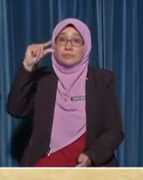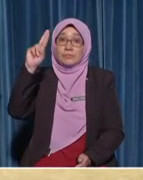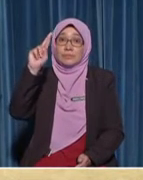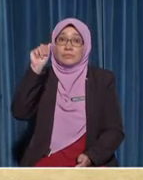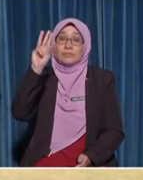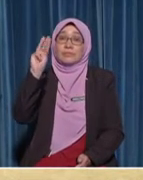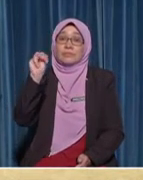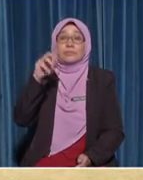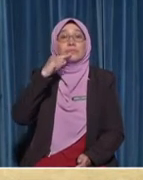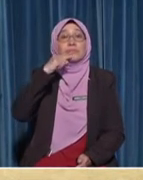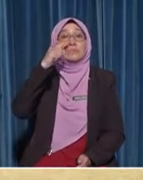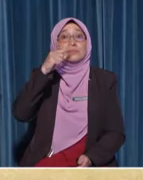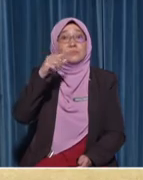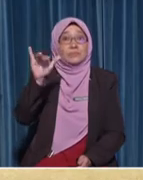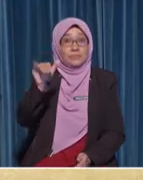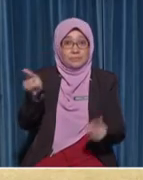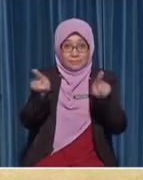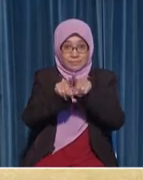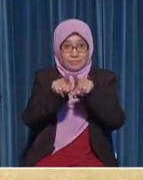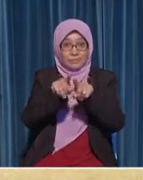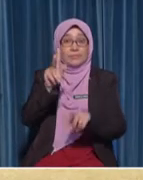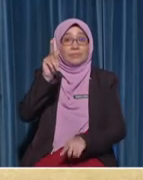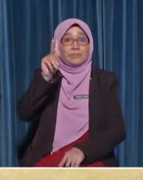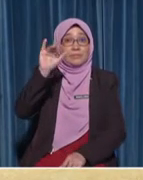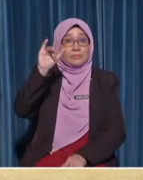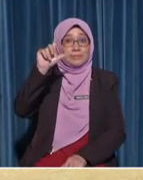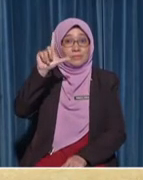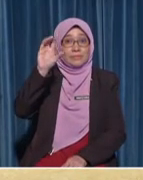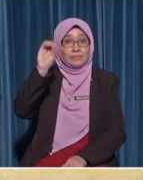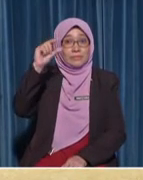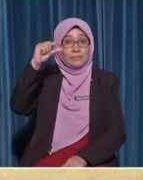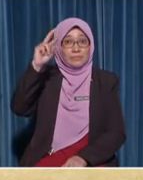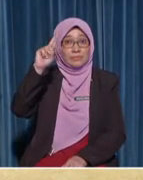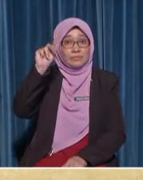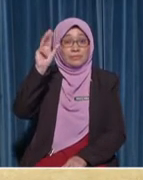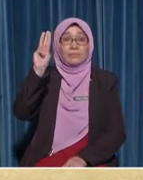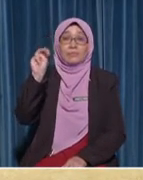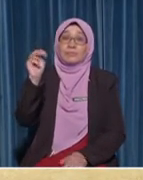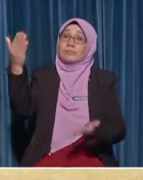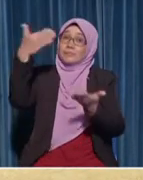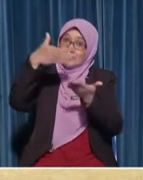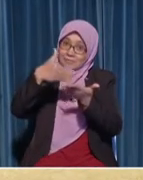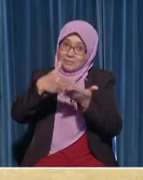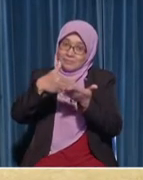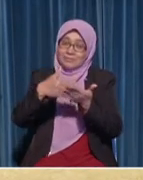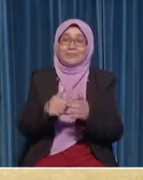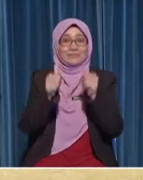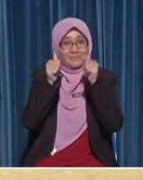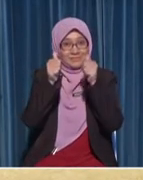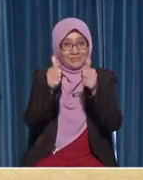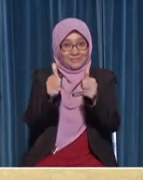it with me. Kilogram. Again, kilogram. Very